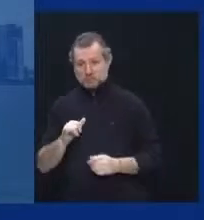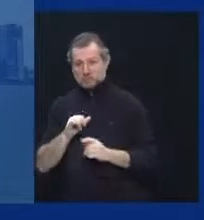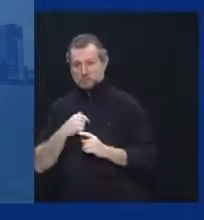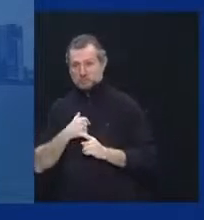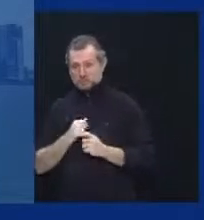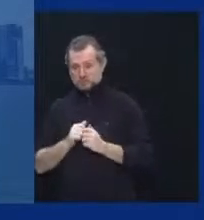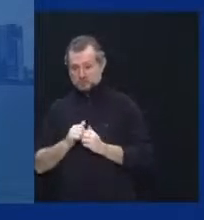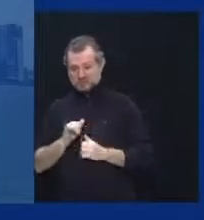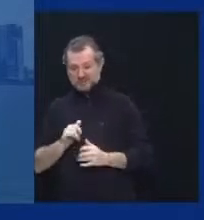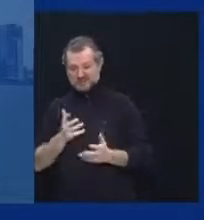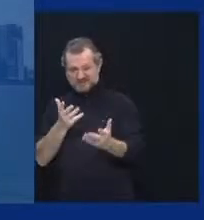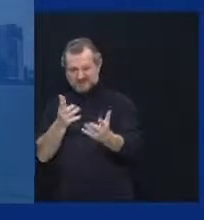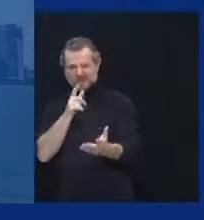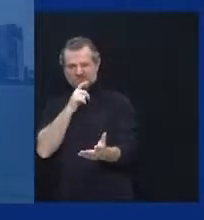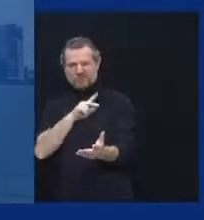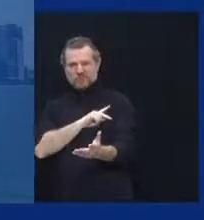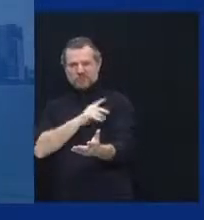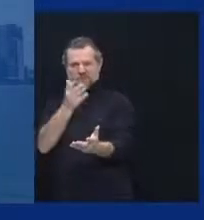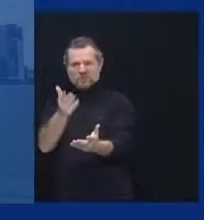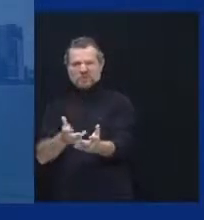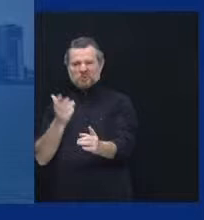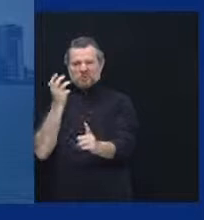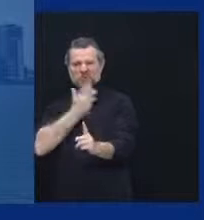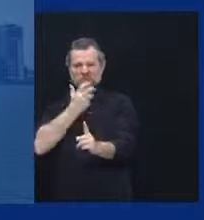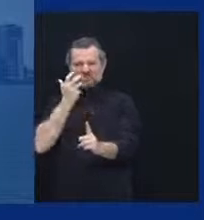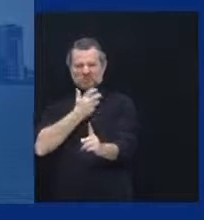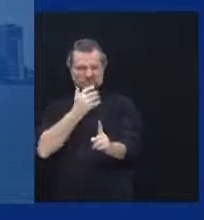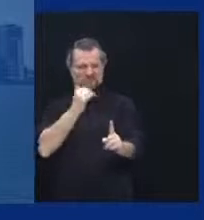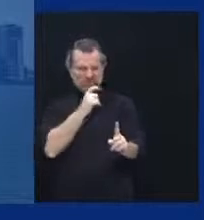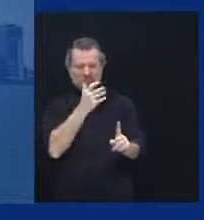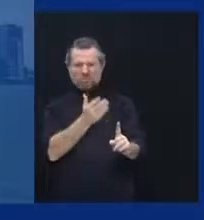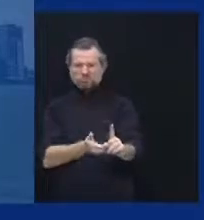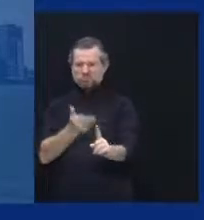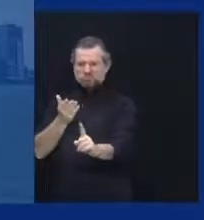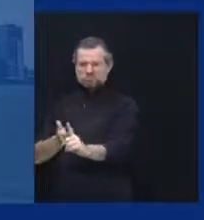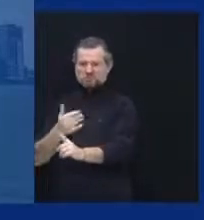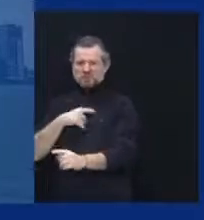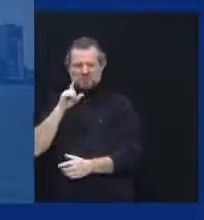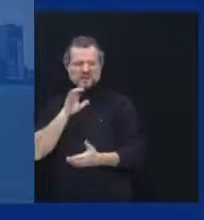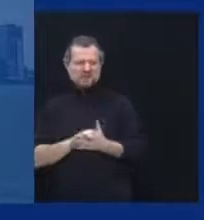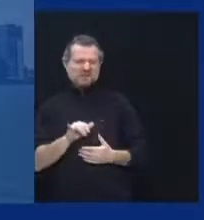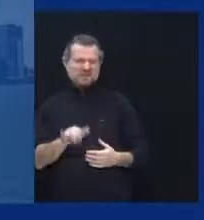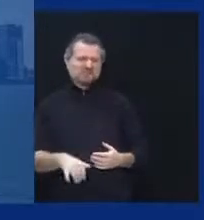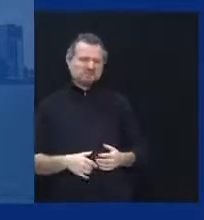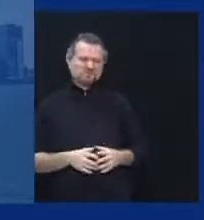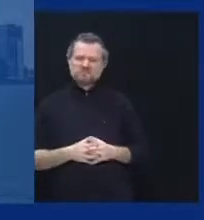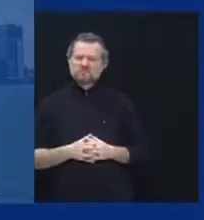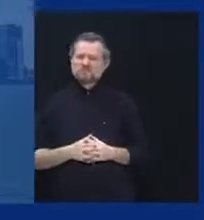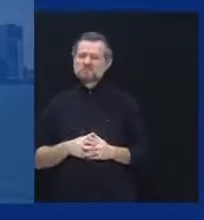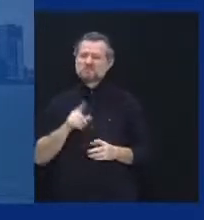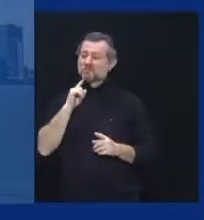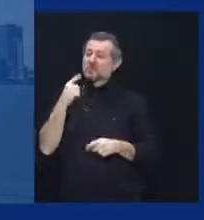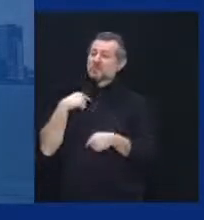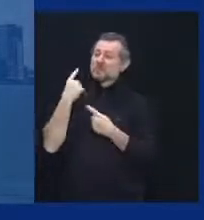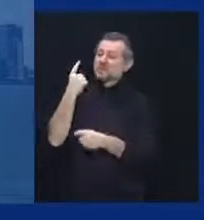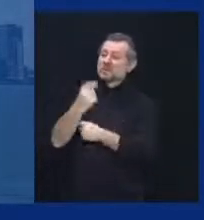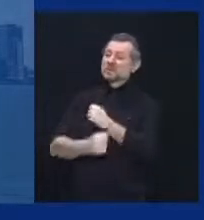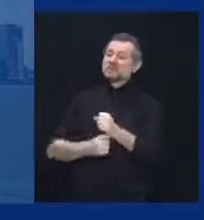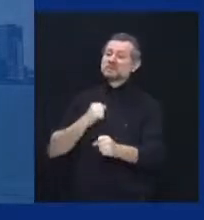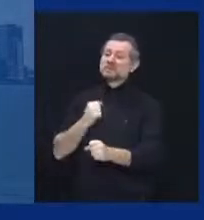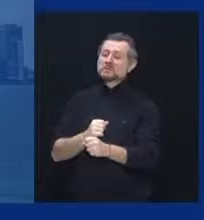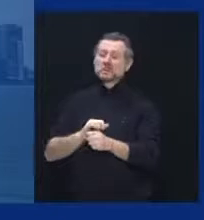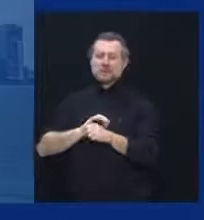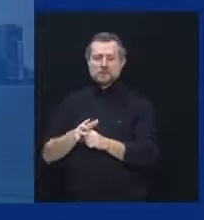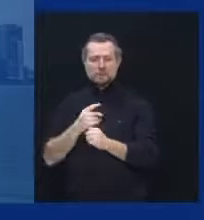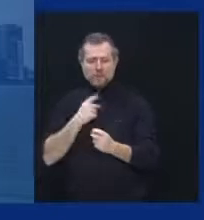reveal the true character in people. I believe that. Over this past year with COVID, I've